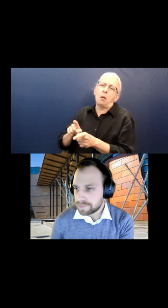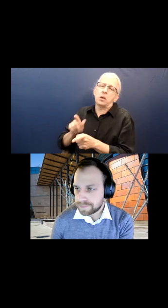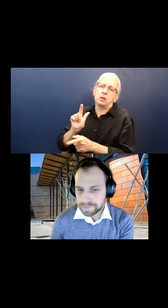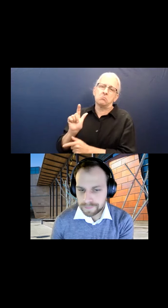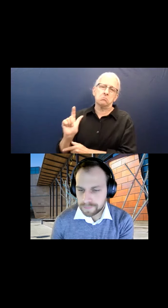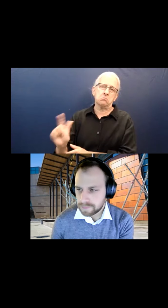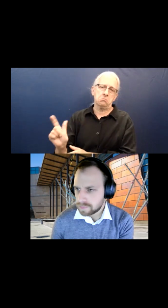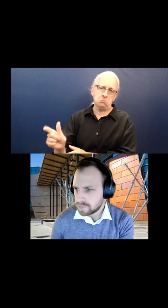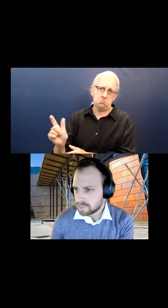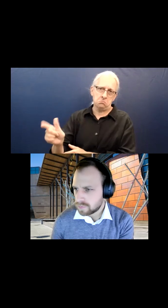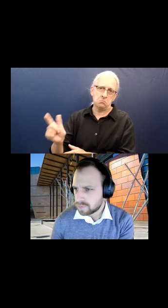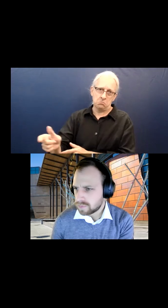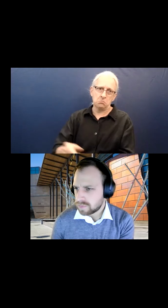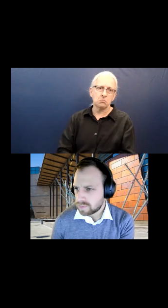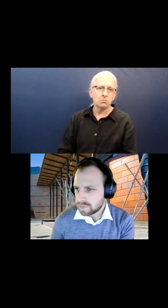continues.